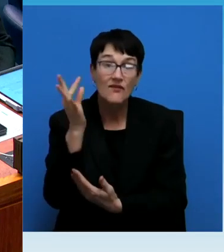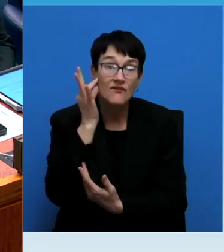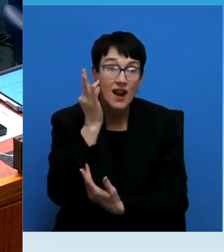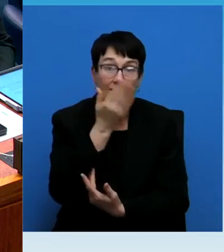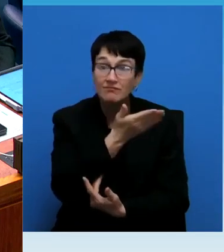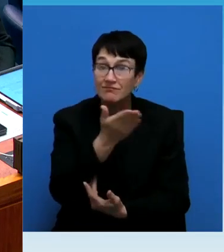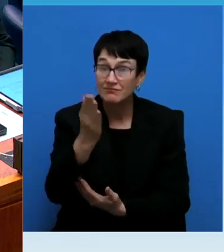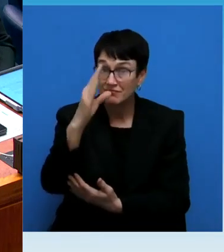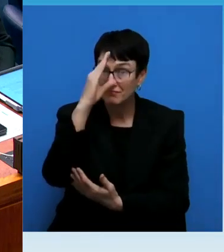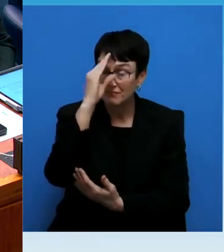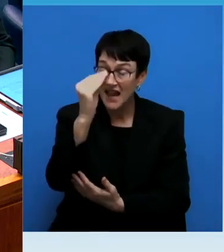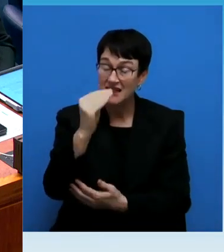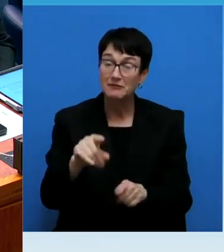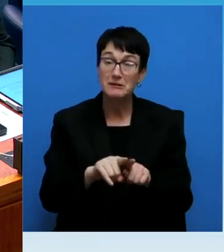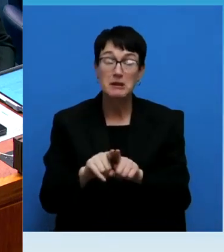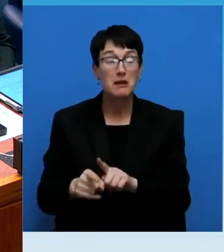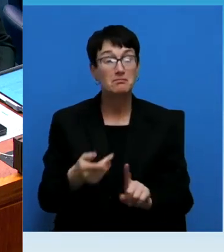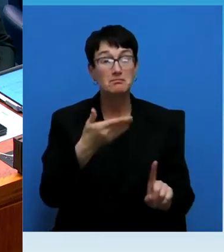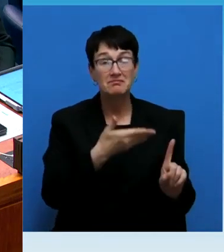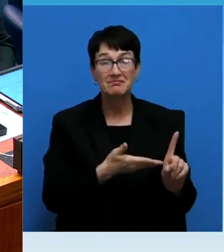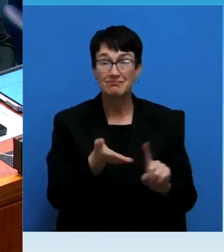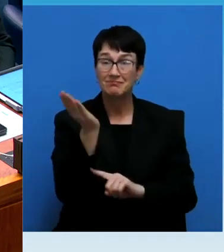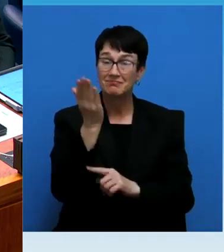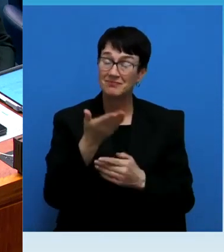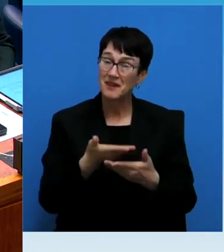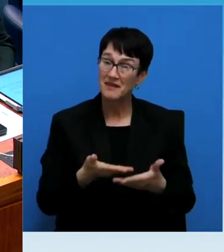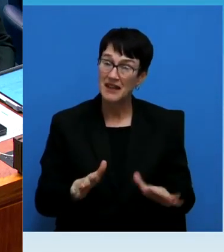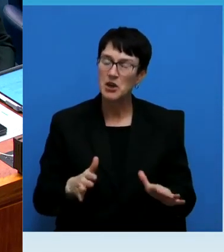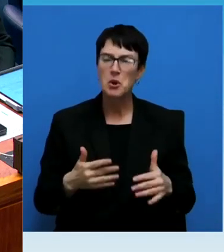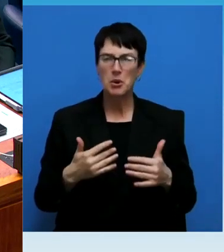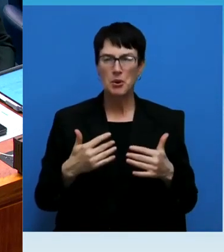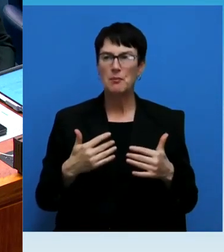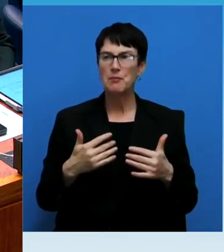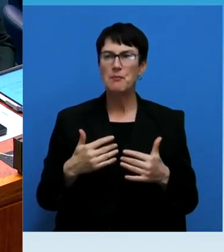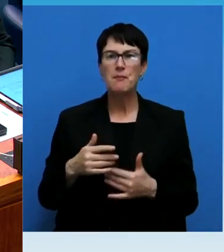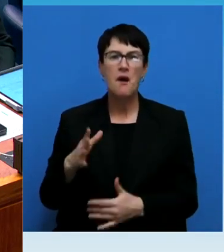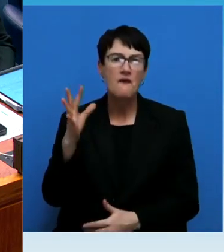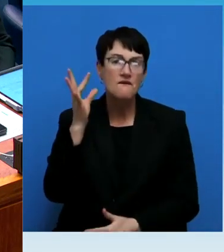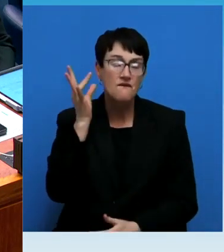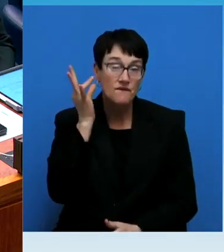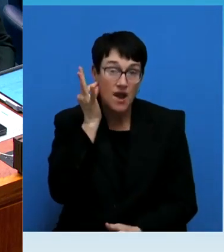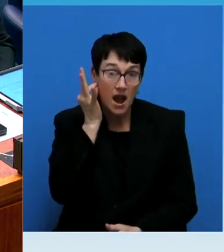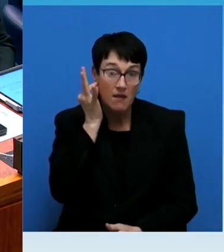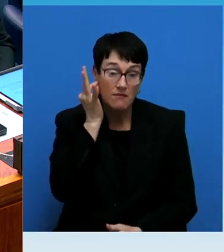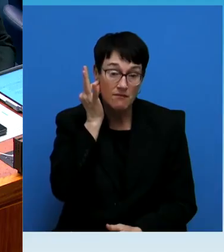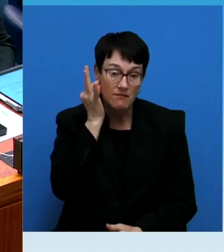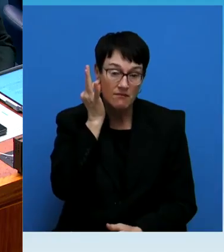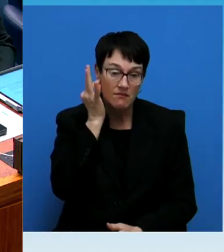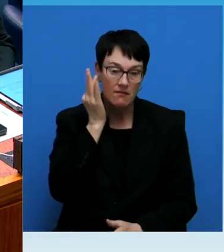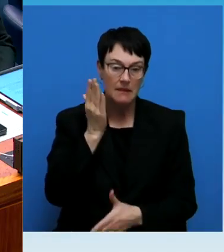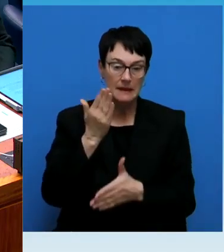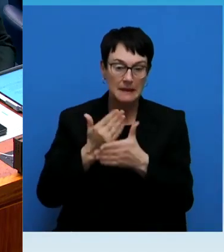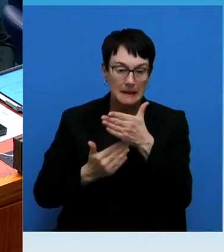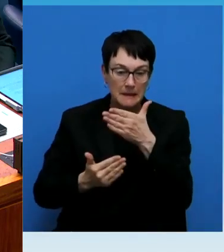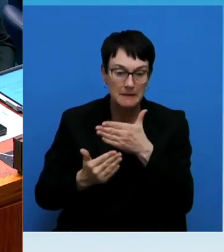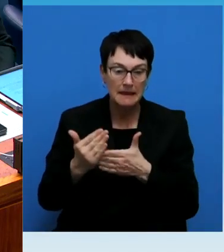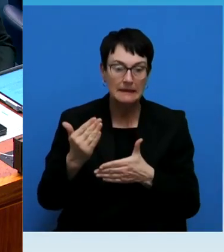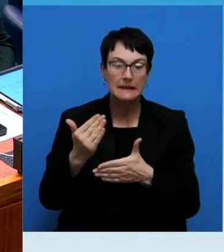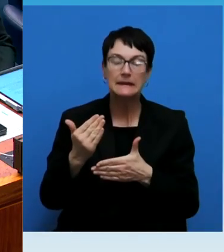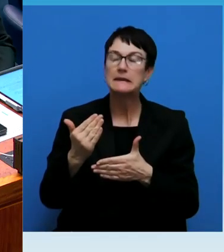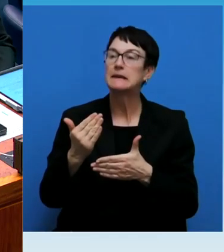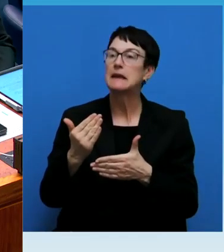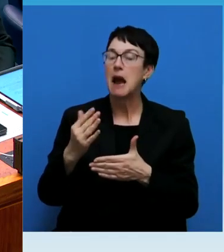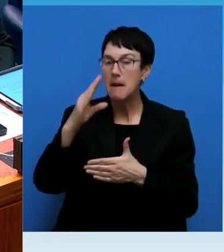heard at the very beginning of the legislation. Over the past 5 years, my colleague and I